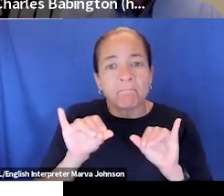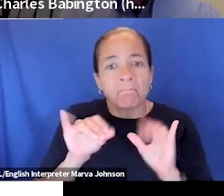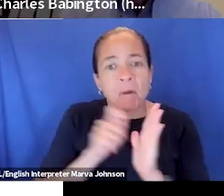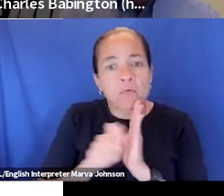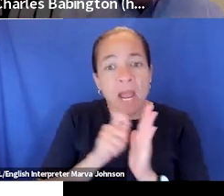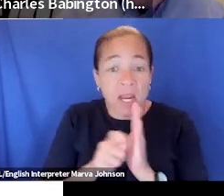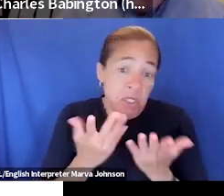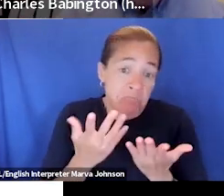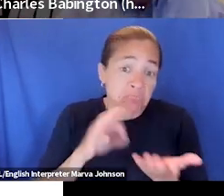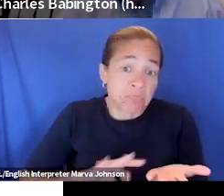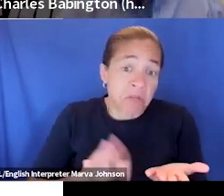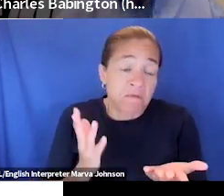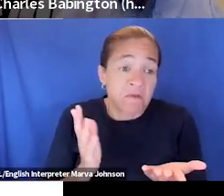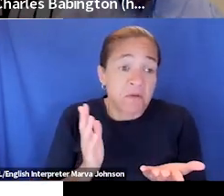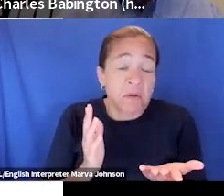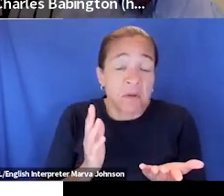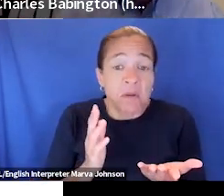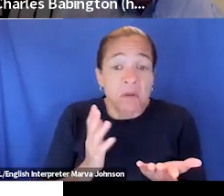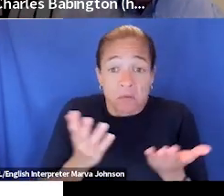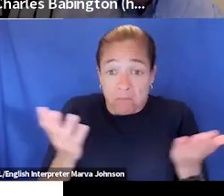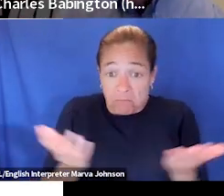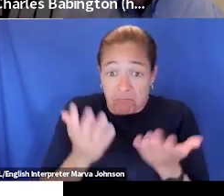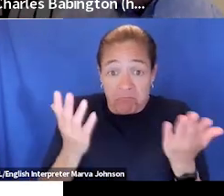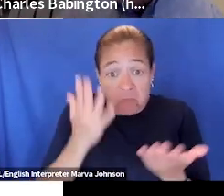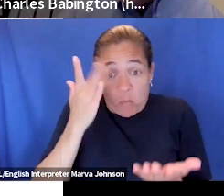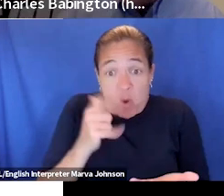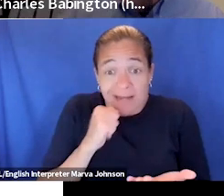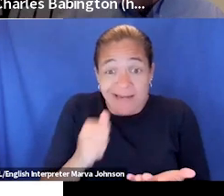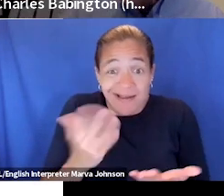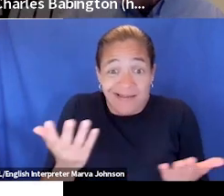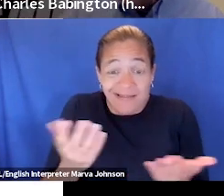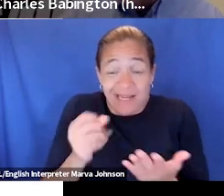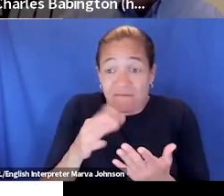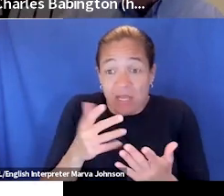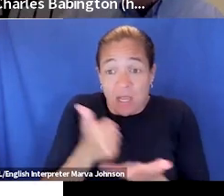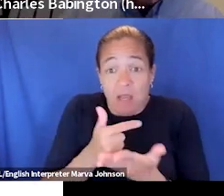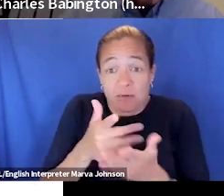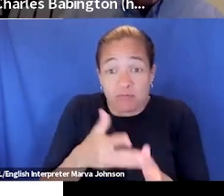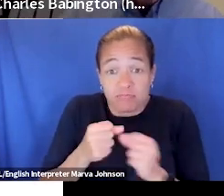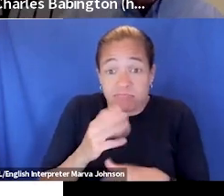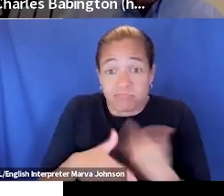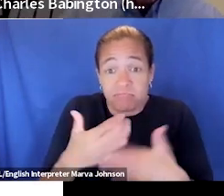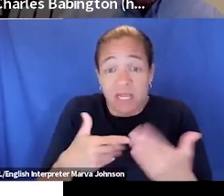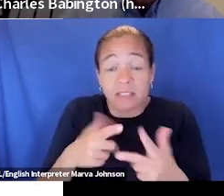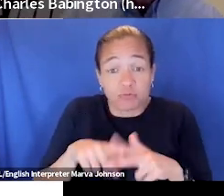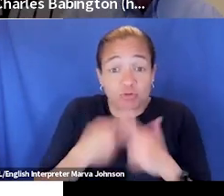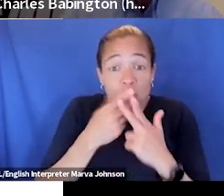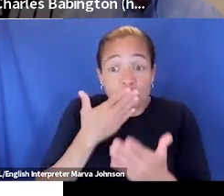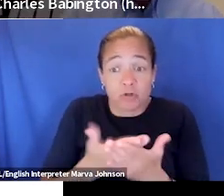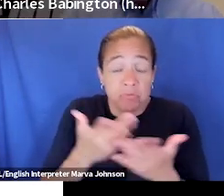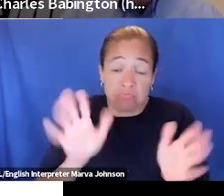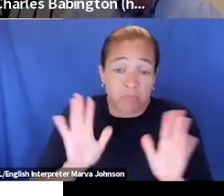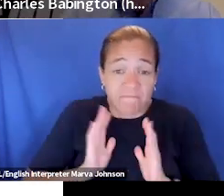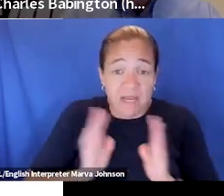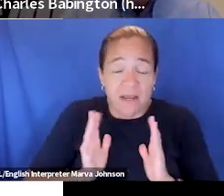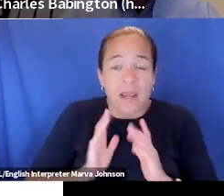writing. And if so, seems to me, why not? If it can speed things up and get you off to a good start, that's great.